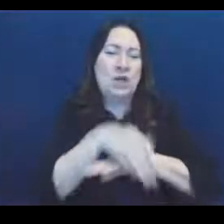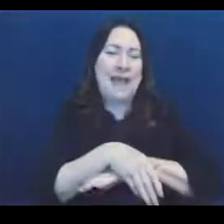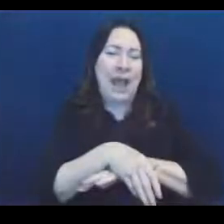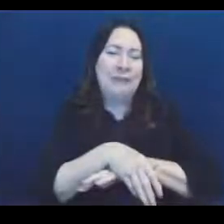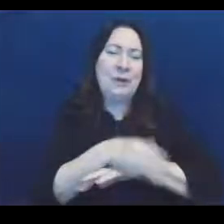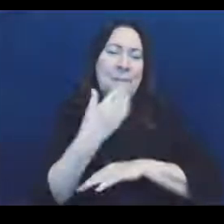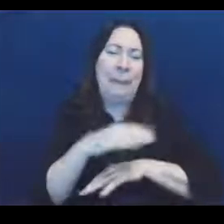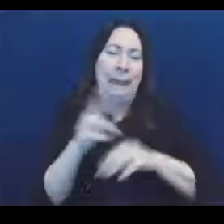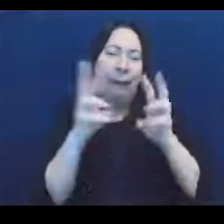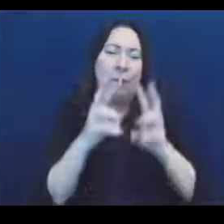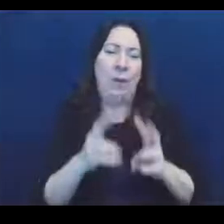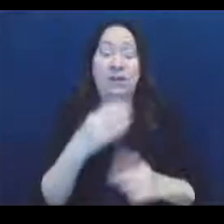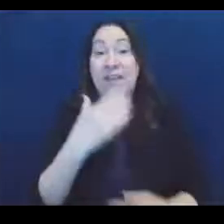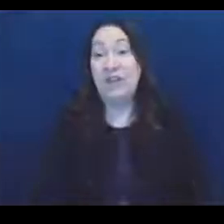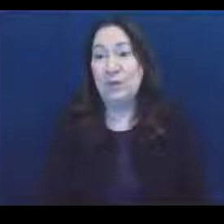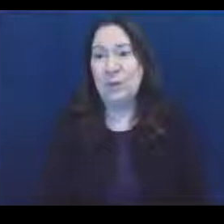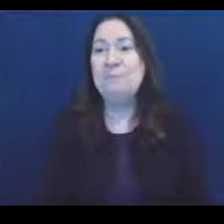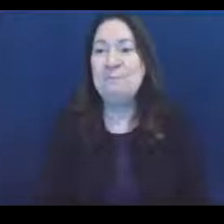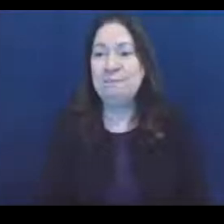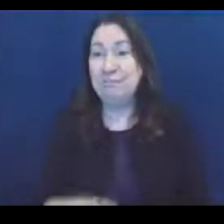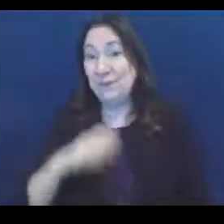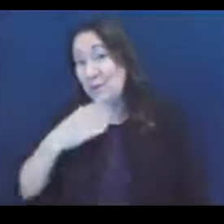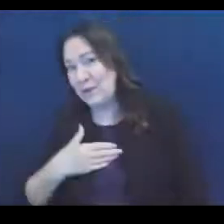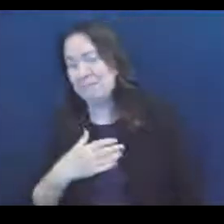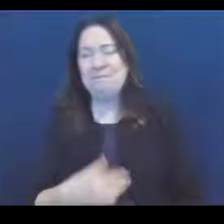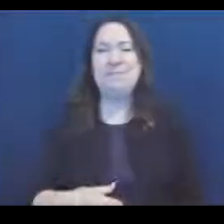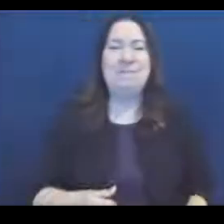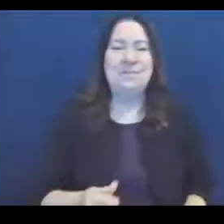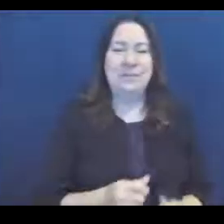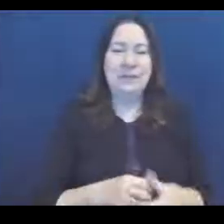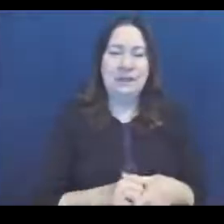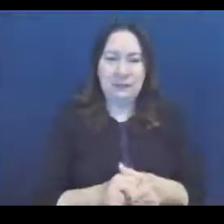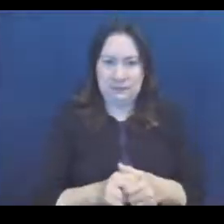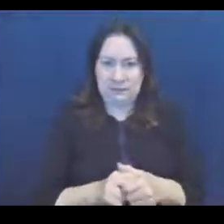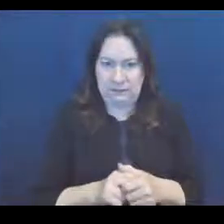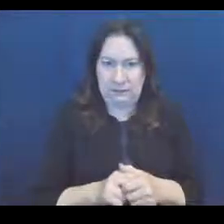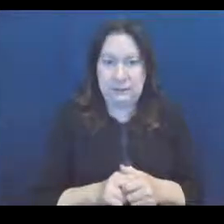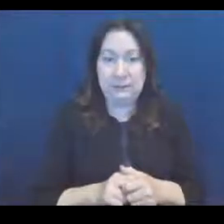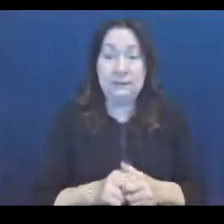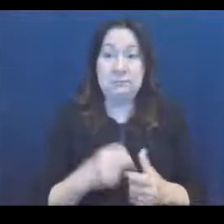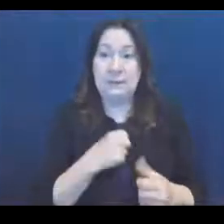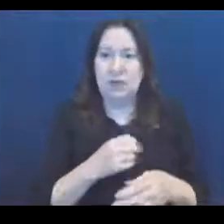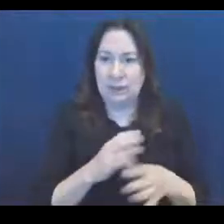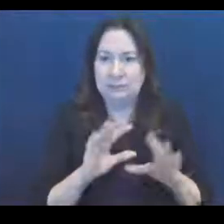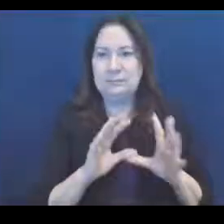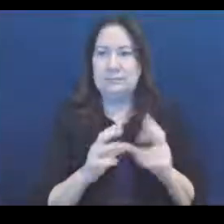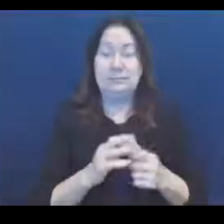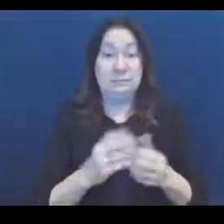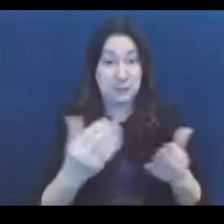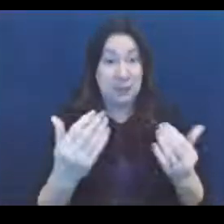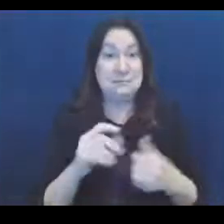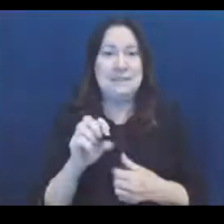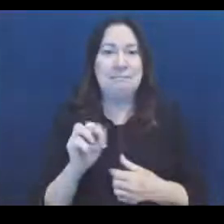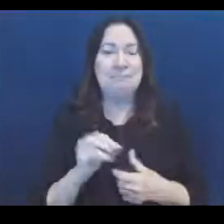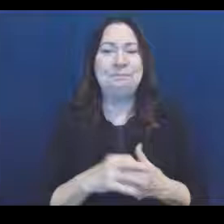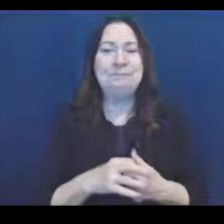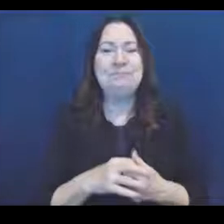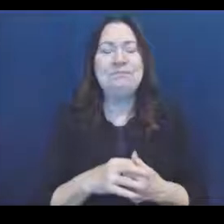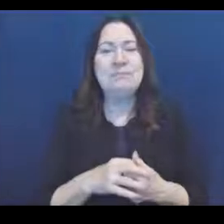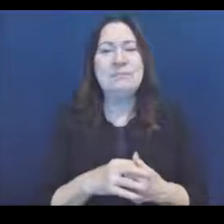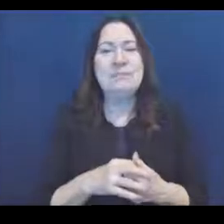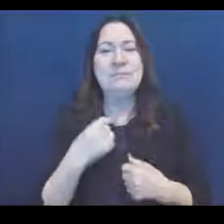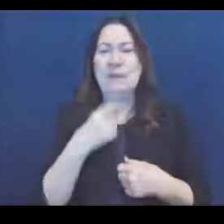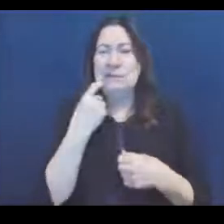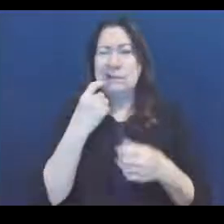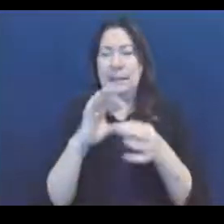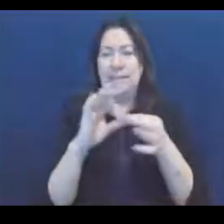much. Again, and I mentioned that, oh, go ahead, Steve, I'm sorry. No, go ahead, Tim. I was going to mention that there's